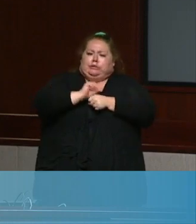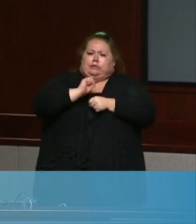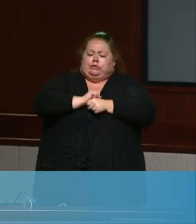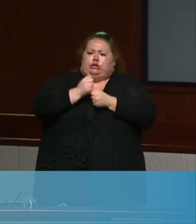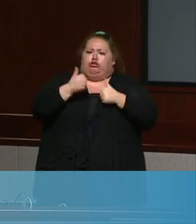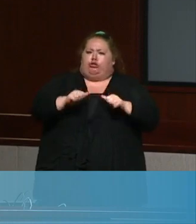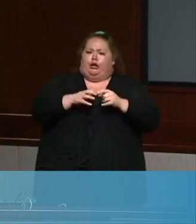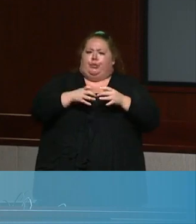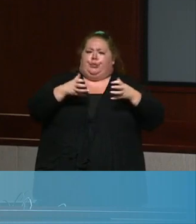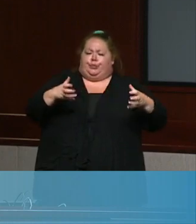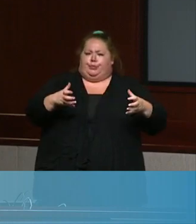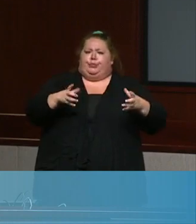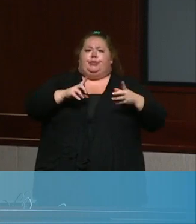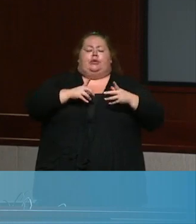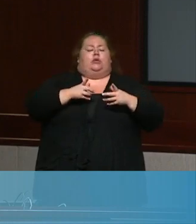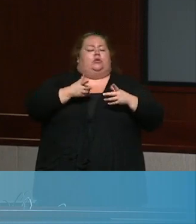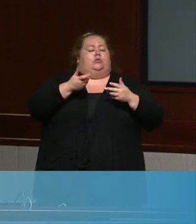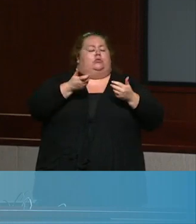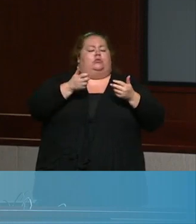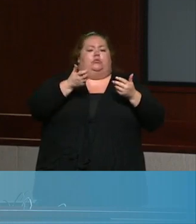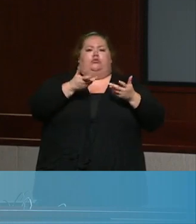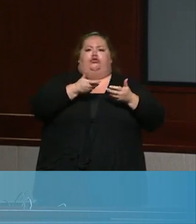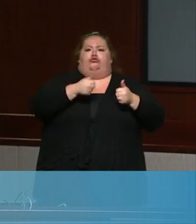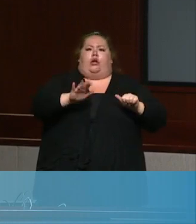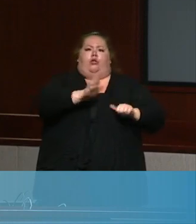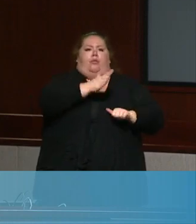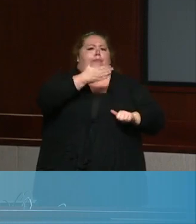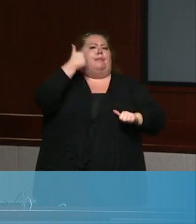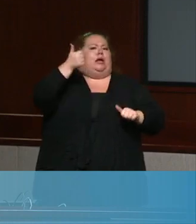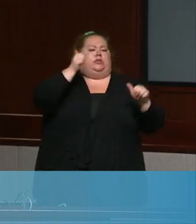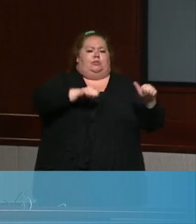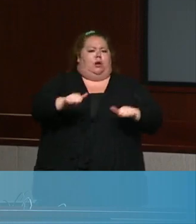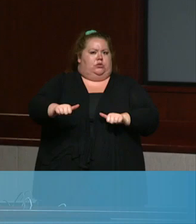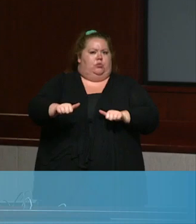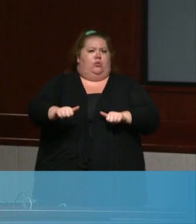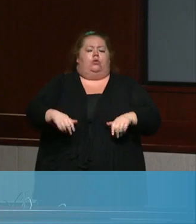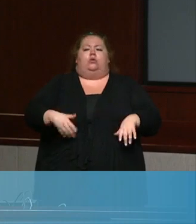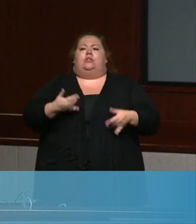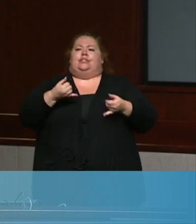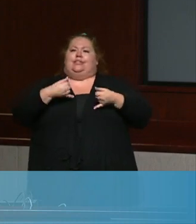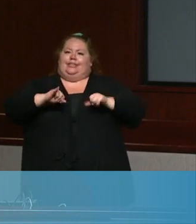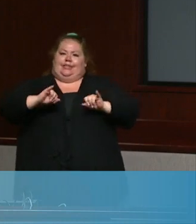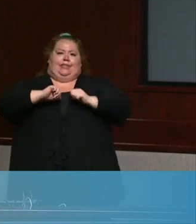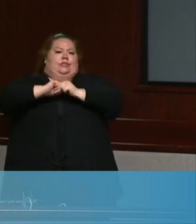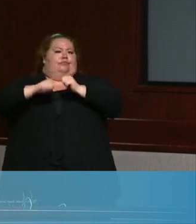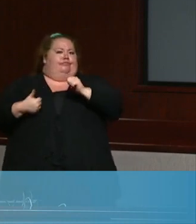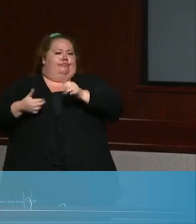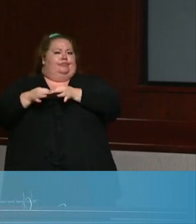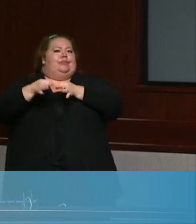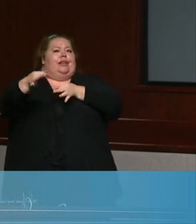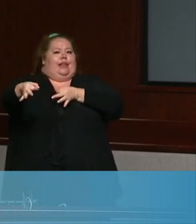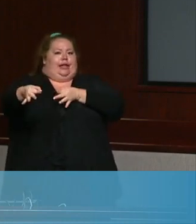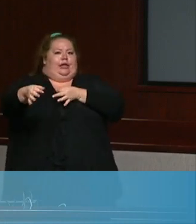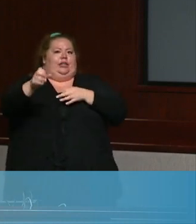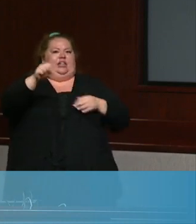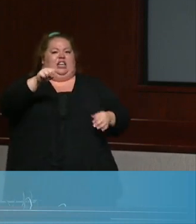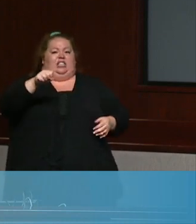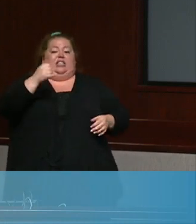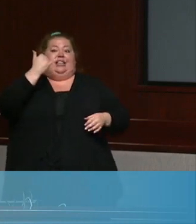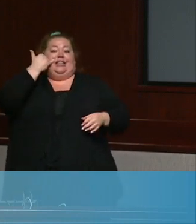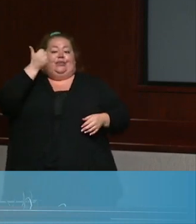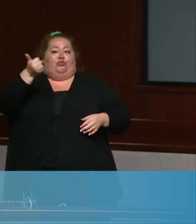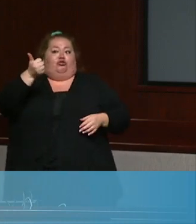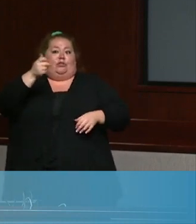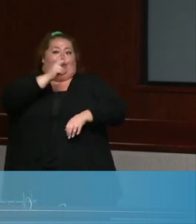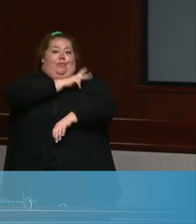they are testing as many as they can as quickly as possible, but we are still unfortunately seeing delays. If you are a patient and you are